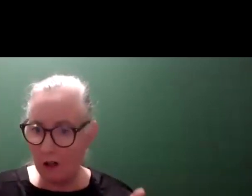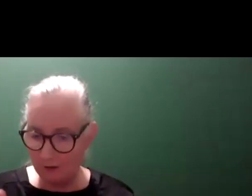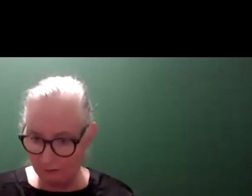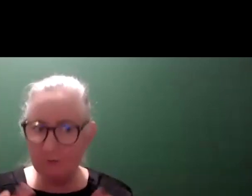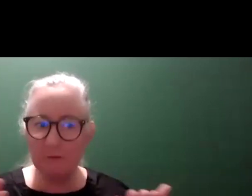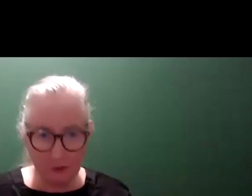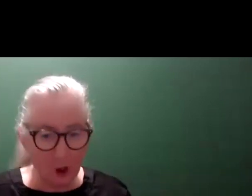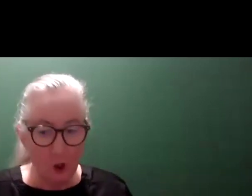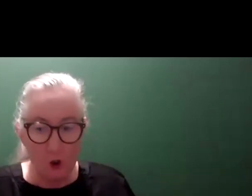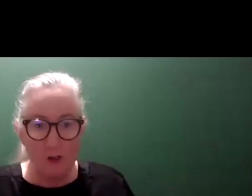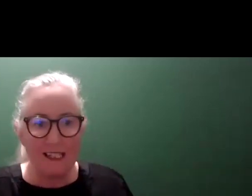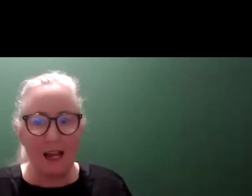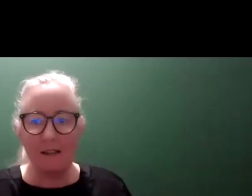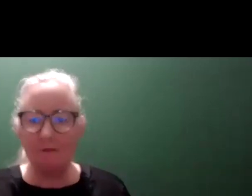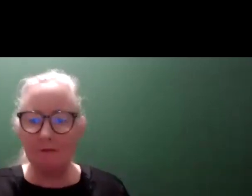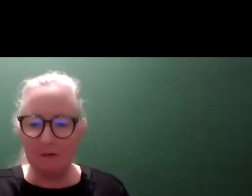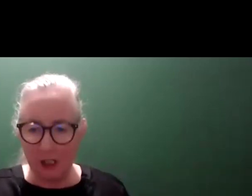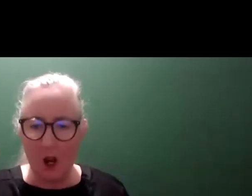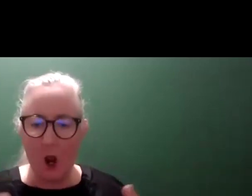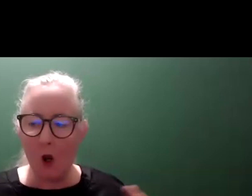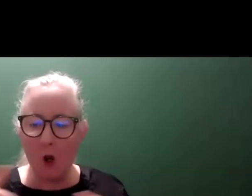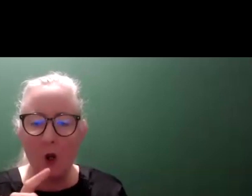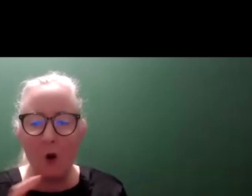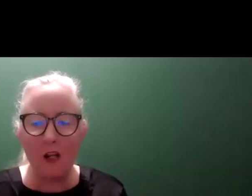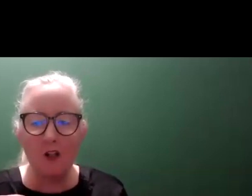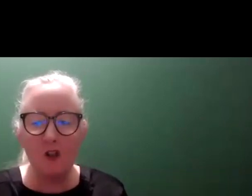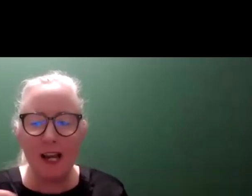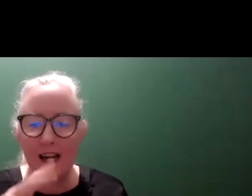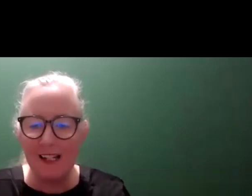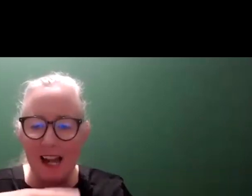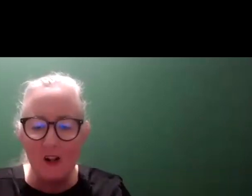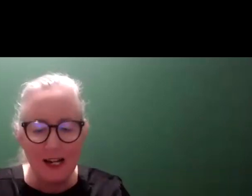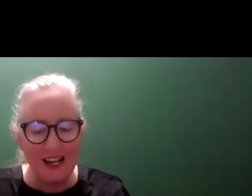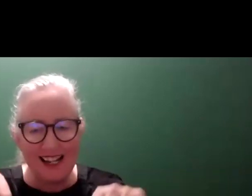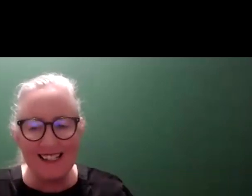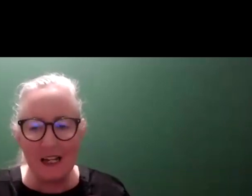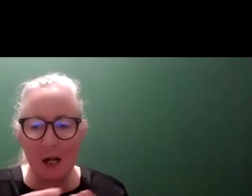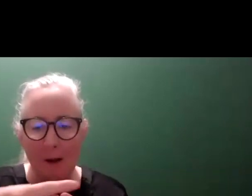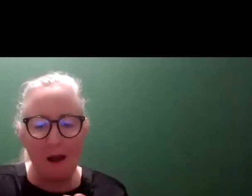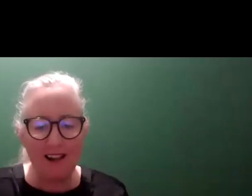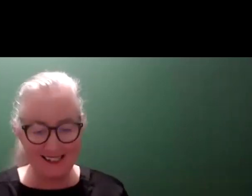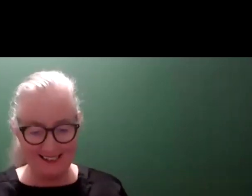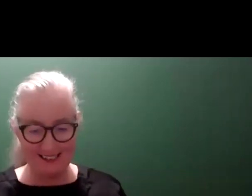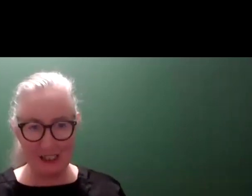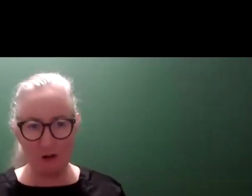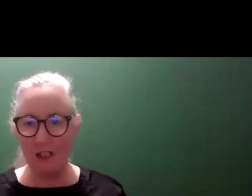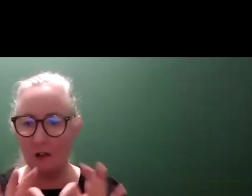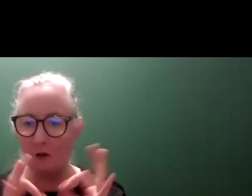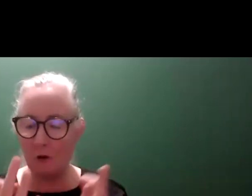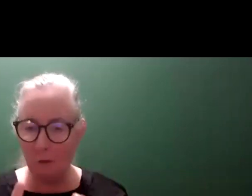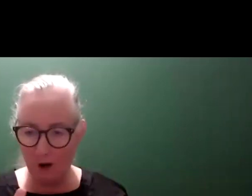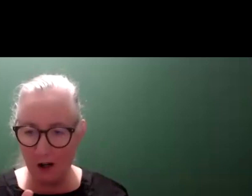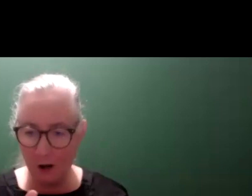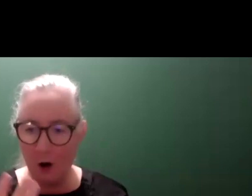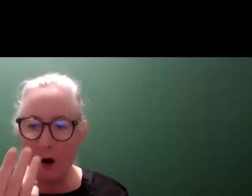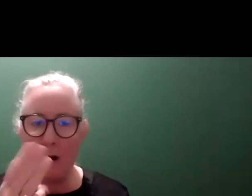In today's session, the co-chairs of the National Consent Policy Steering Group, Professor